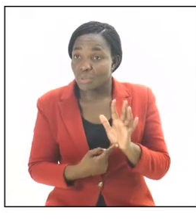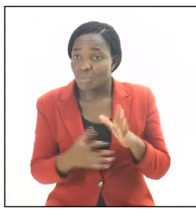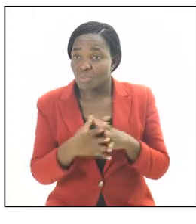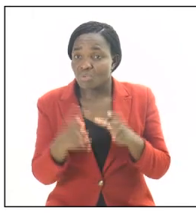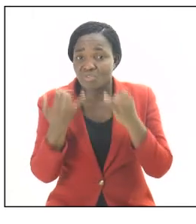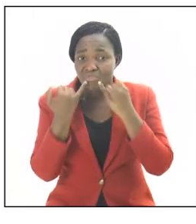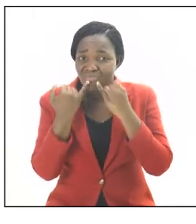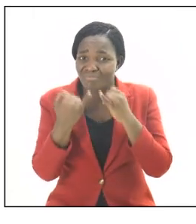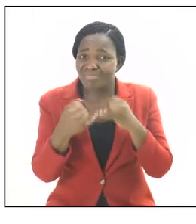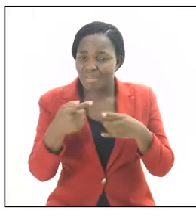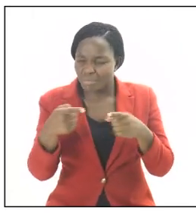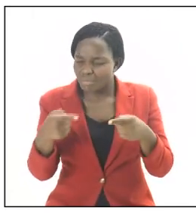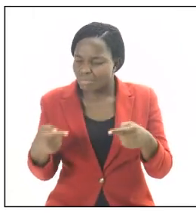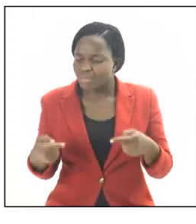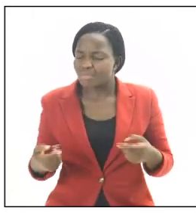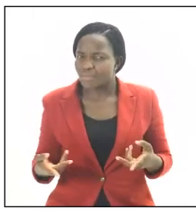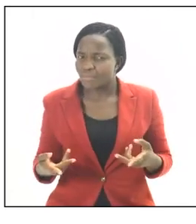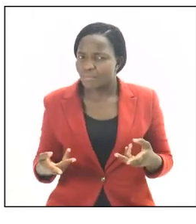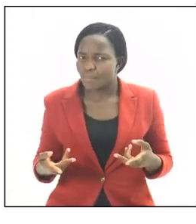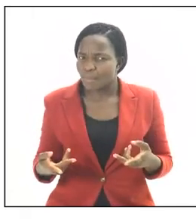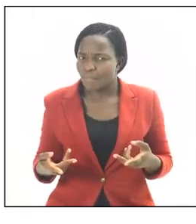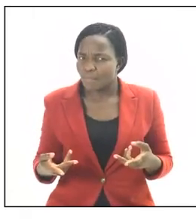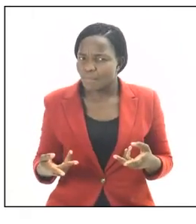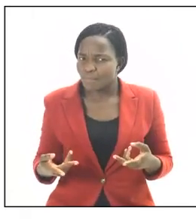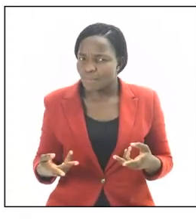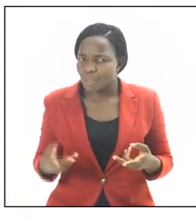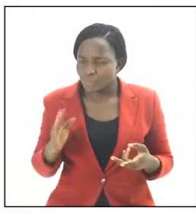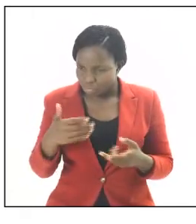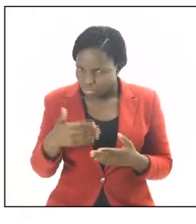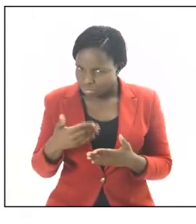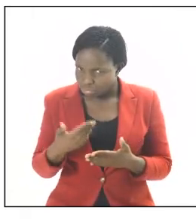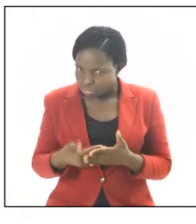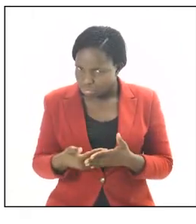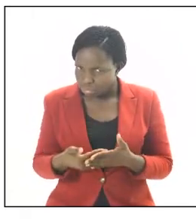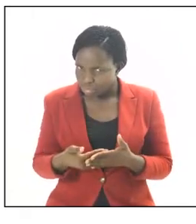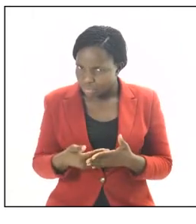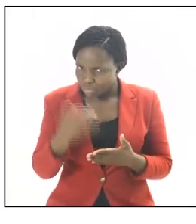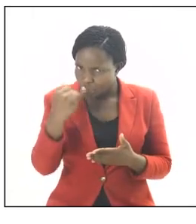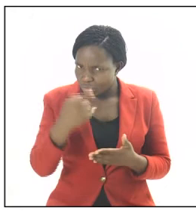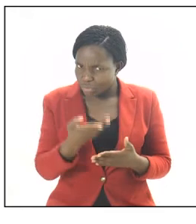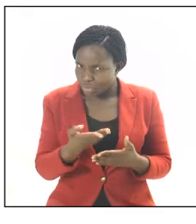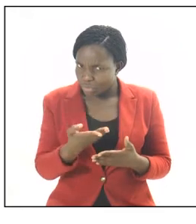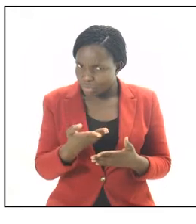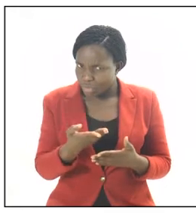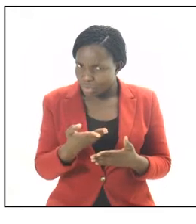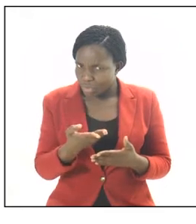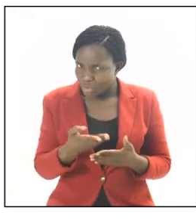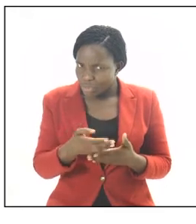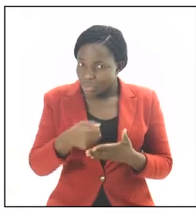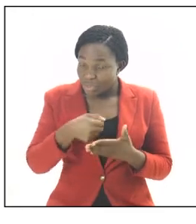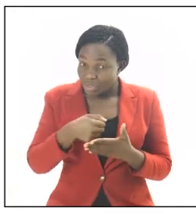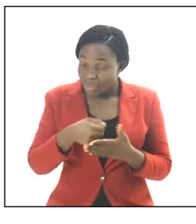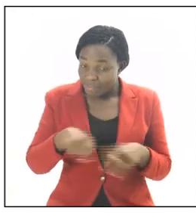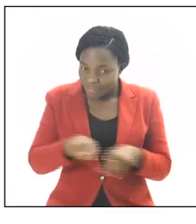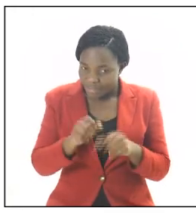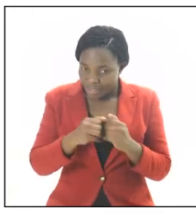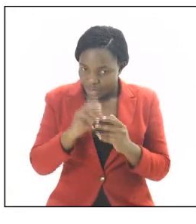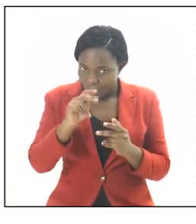information as you can. Did you think to draw the diagonals of the kite? Do that and see if it